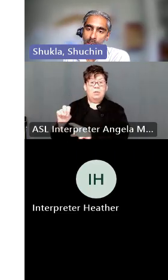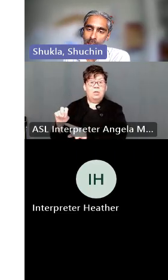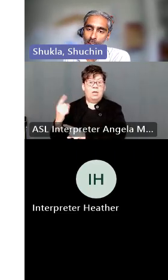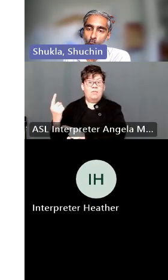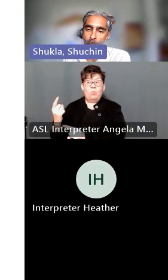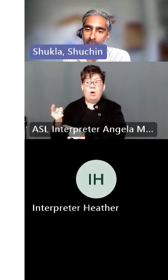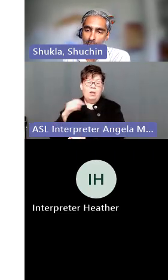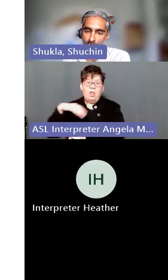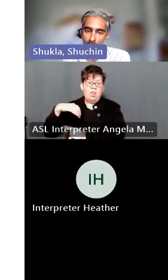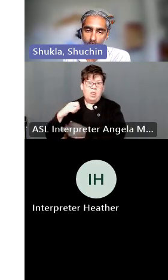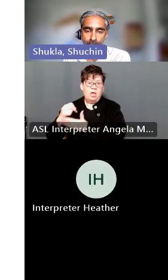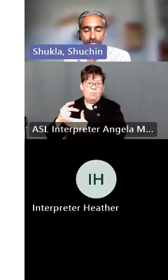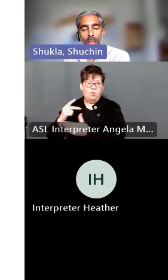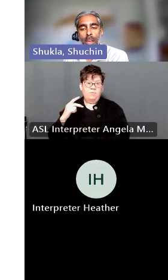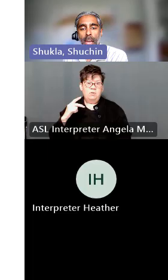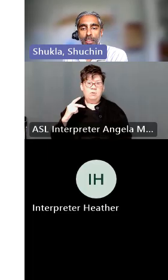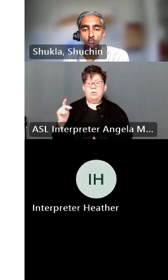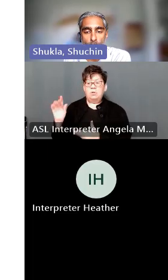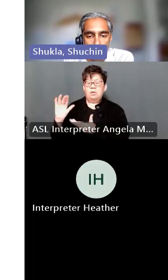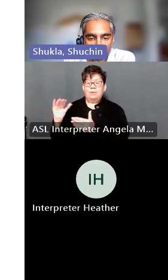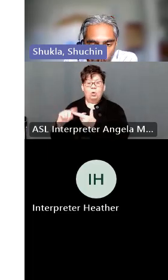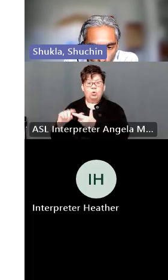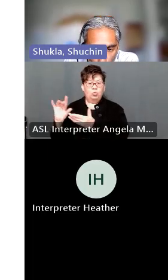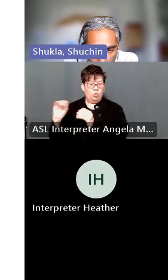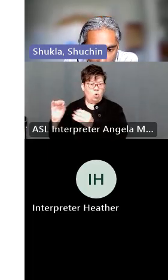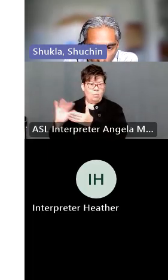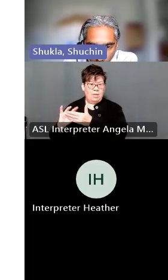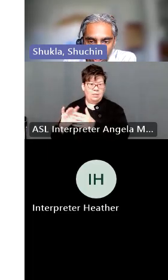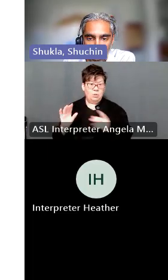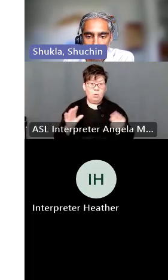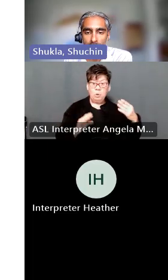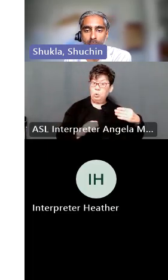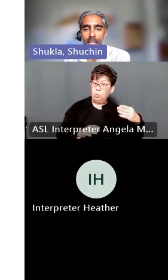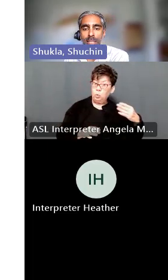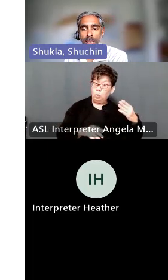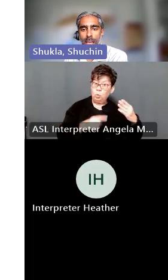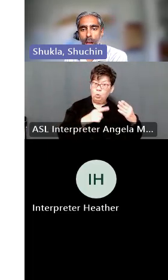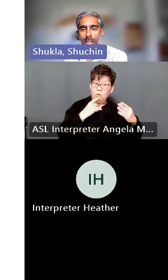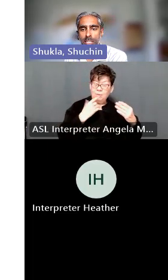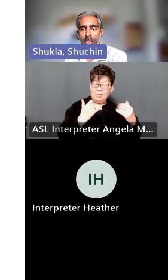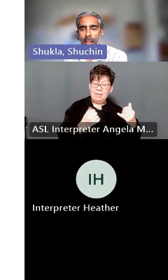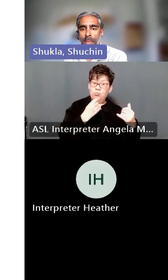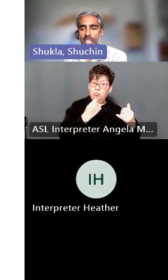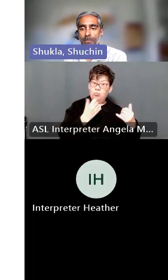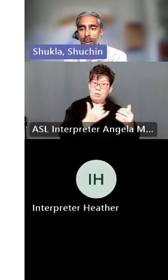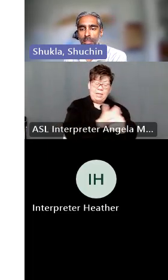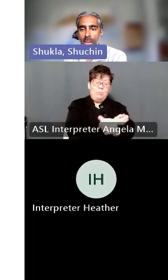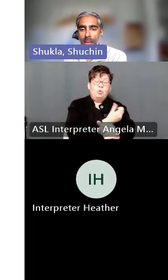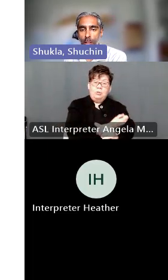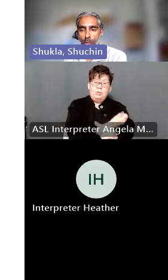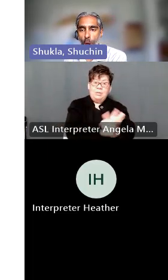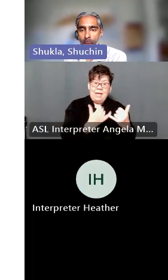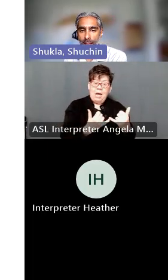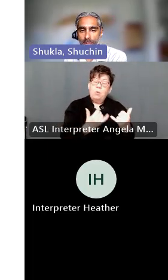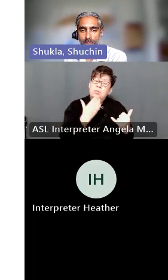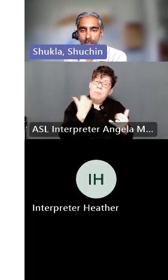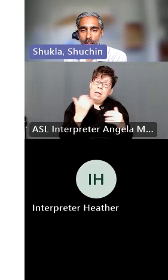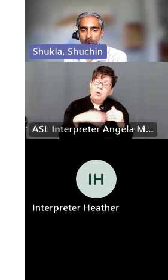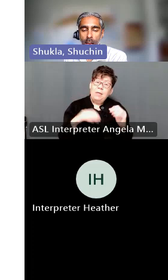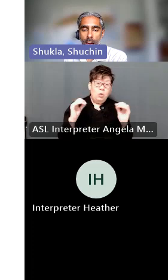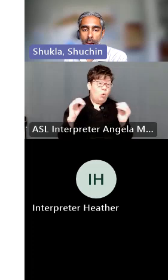use disorder, and then no medication at all. And so blue is on treatment, and you can see, it's better than